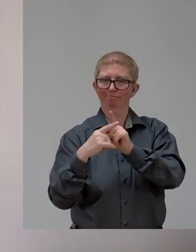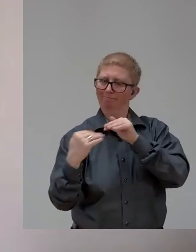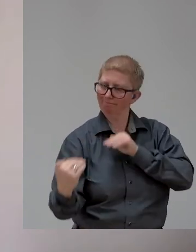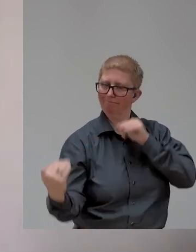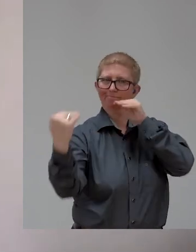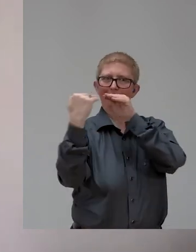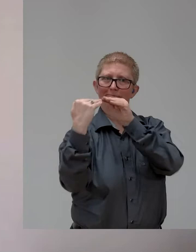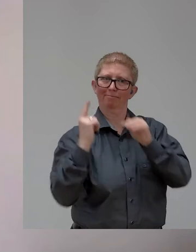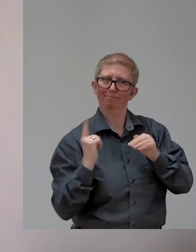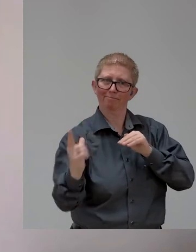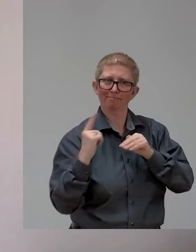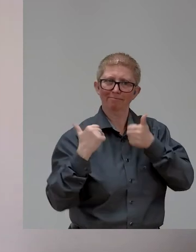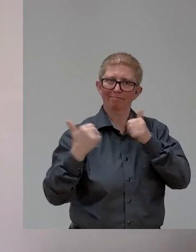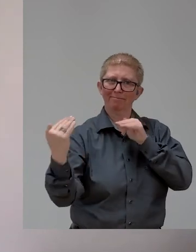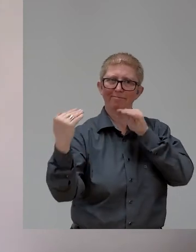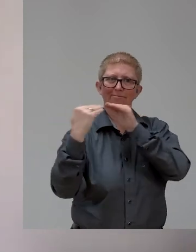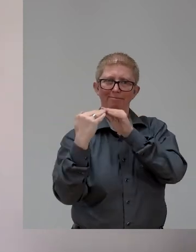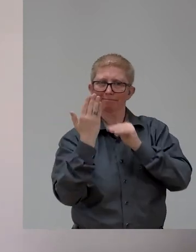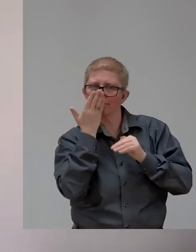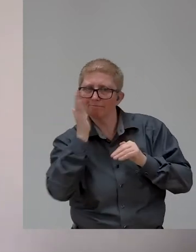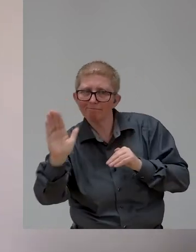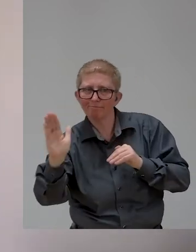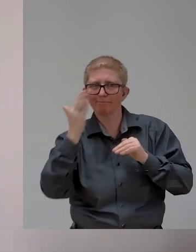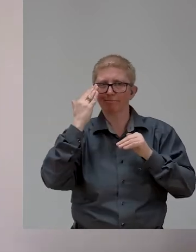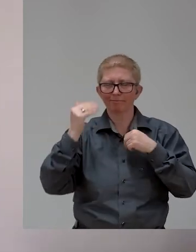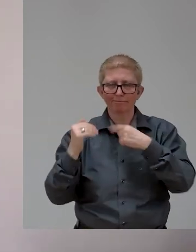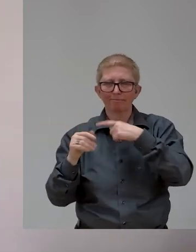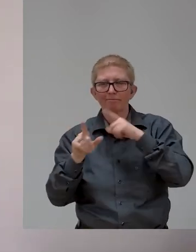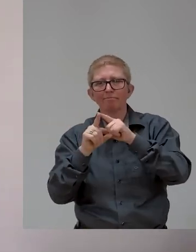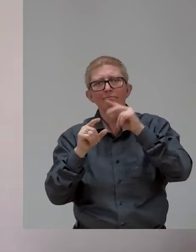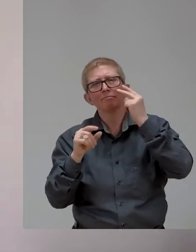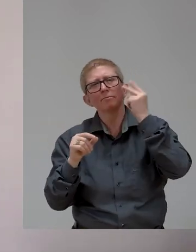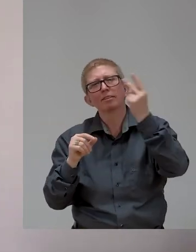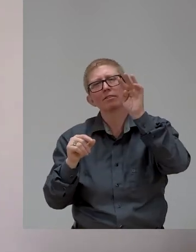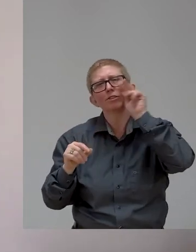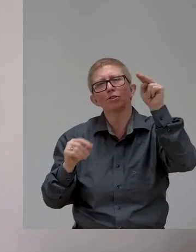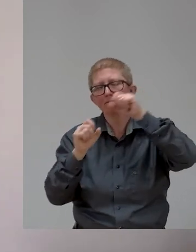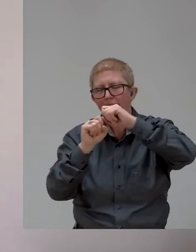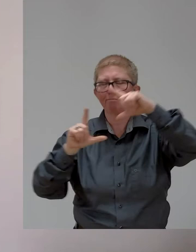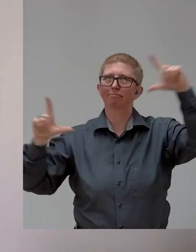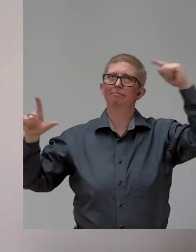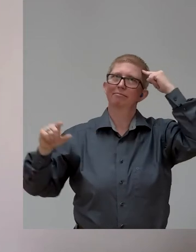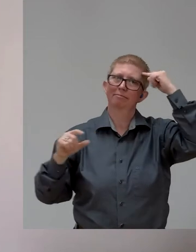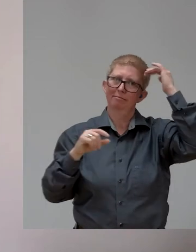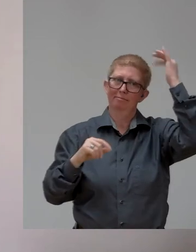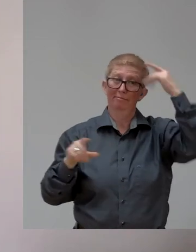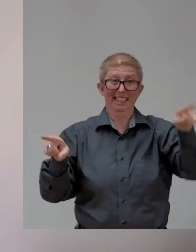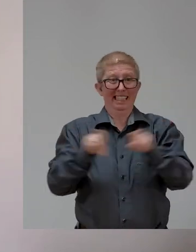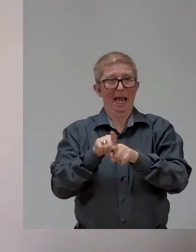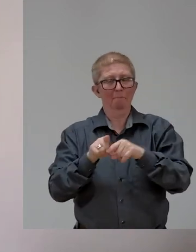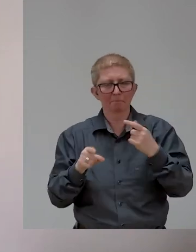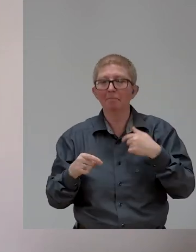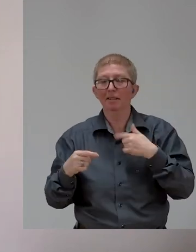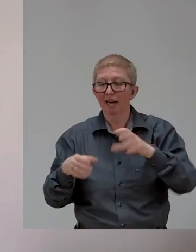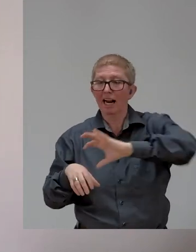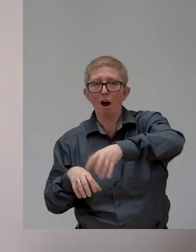We did talk to a lot of people in many different countries, and we were asked to do